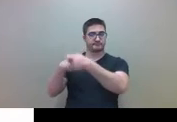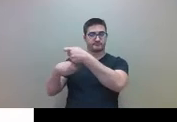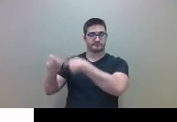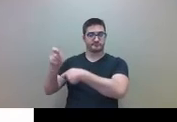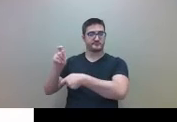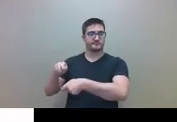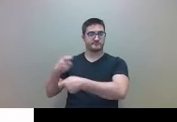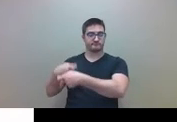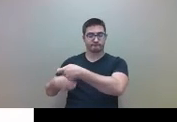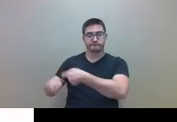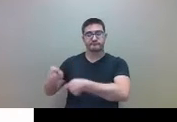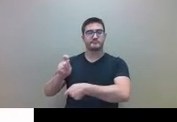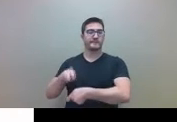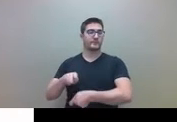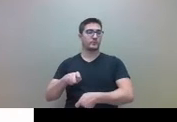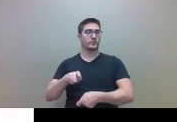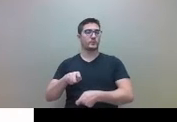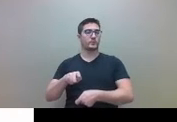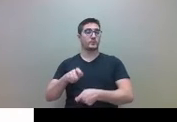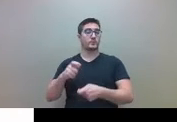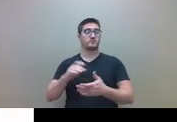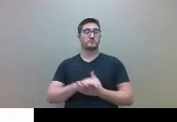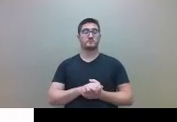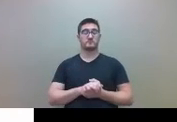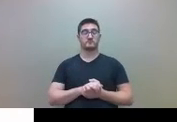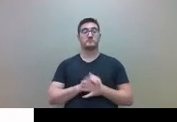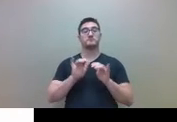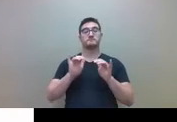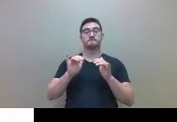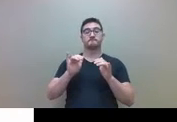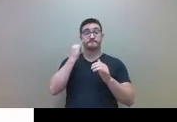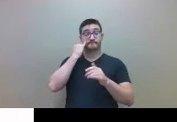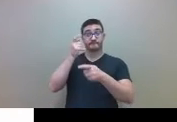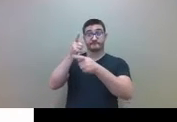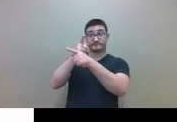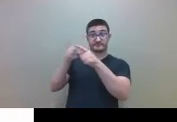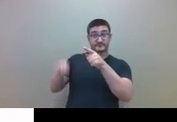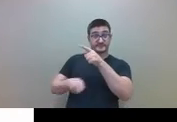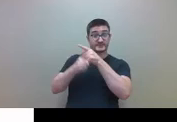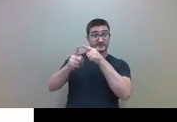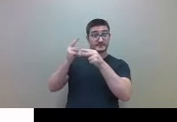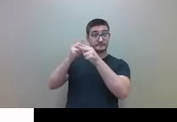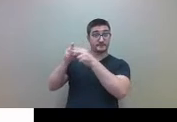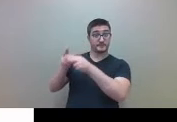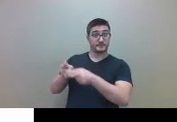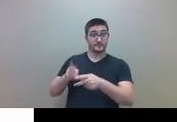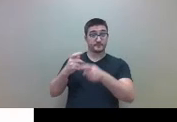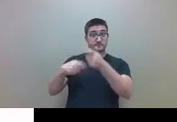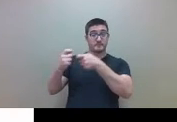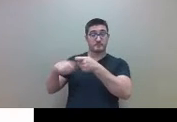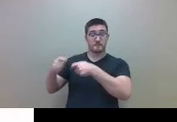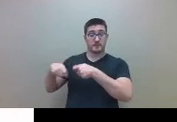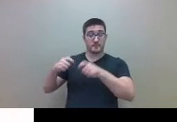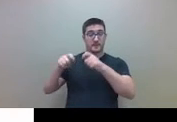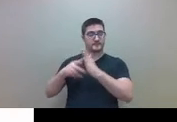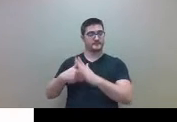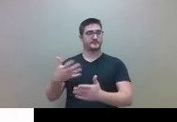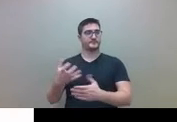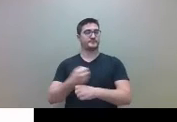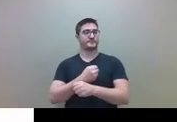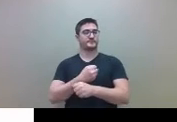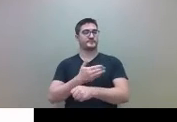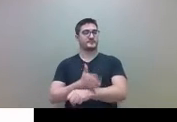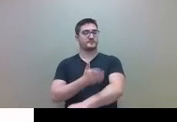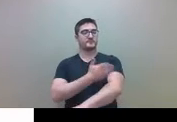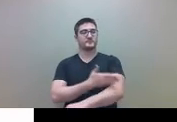change a few people in order to make sure that I have support. Lack of stage appropriate information.